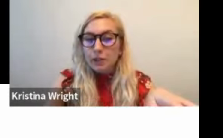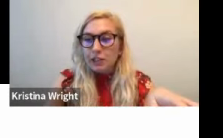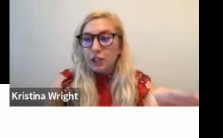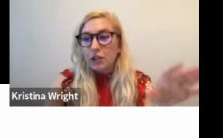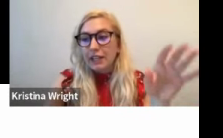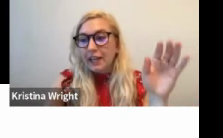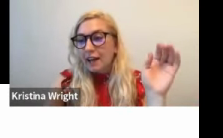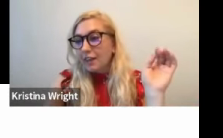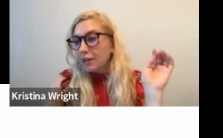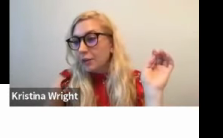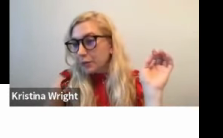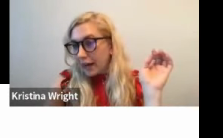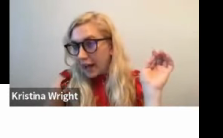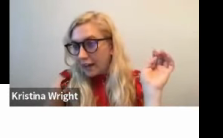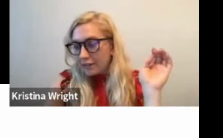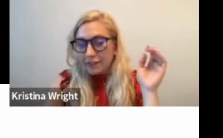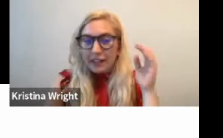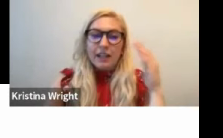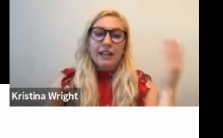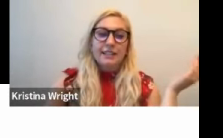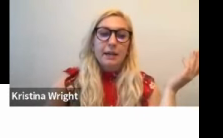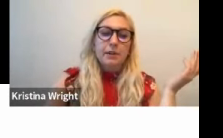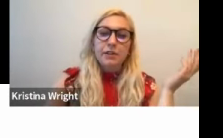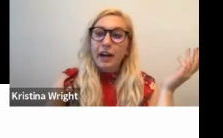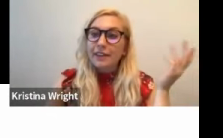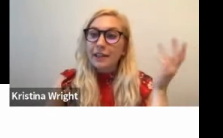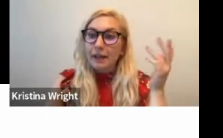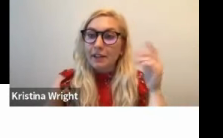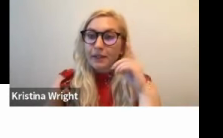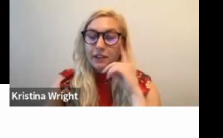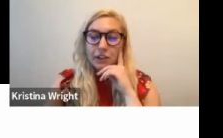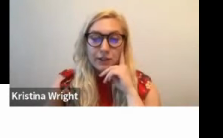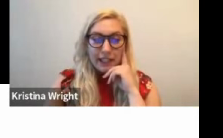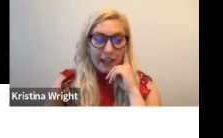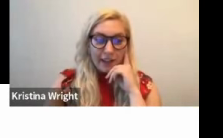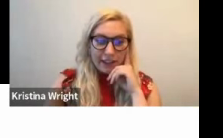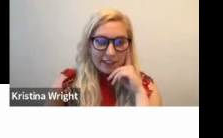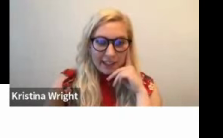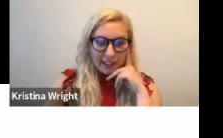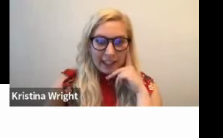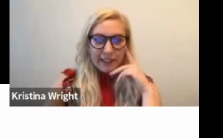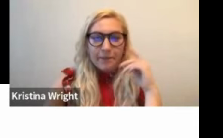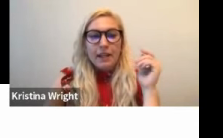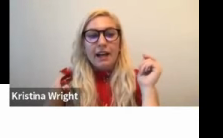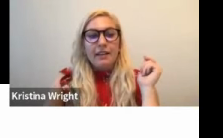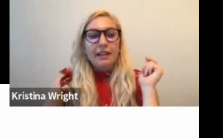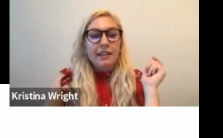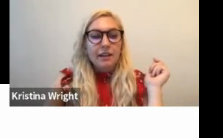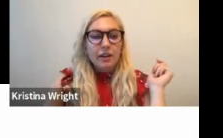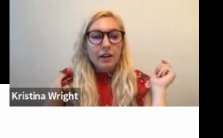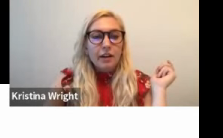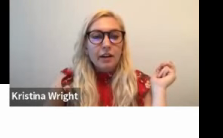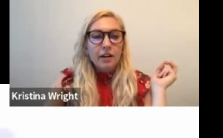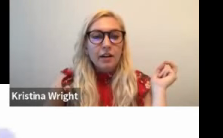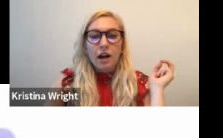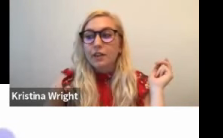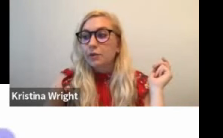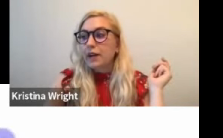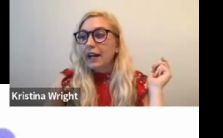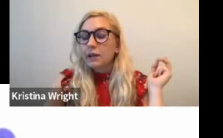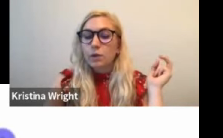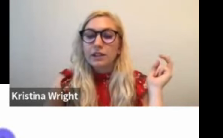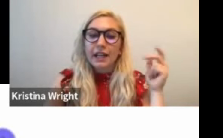Here, we're just looking at the graph, an example of a graph that they may have been using in this study. And then here